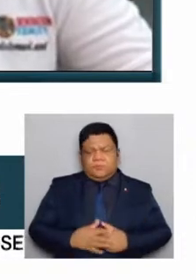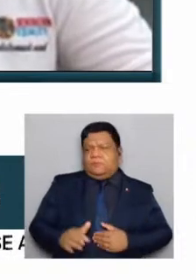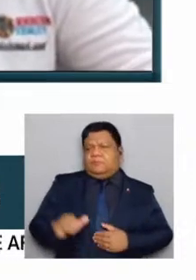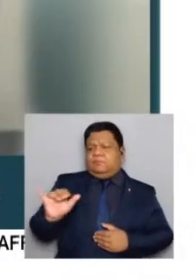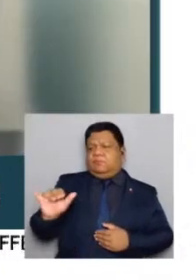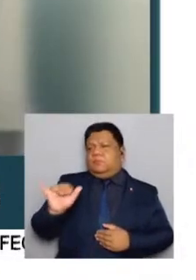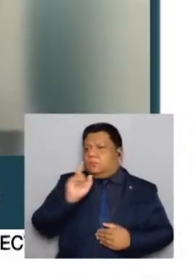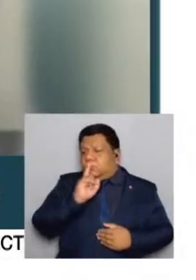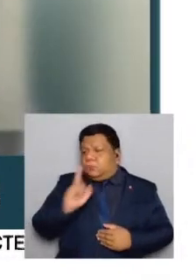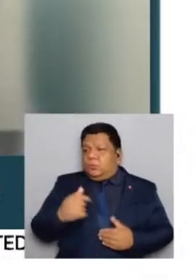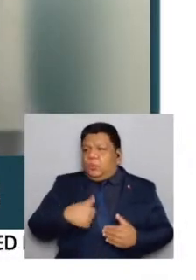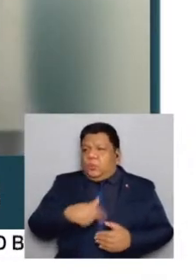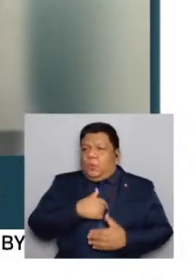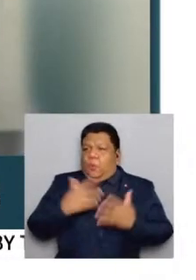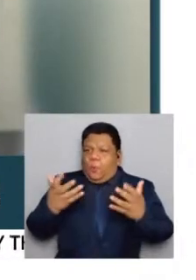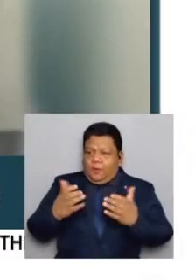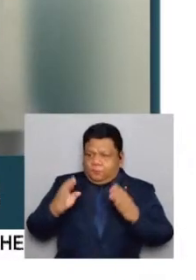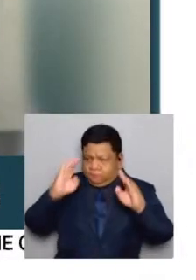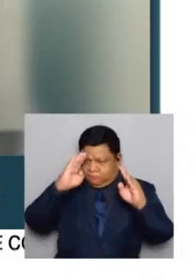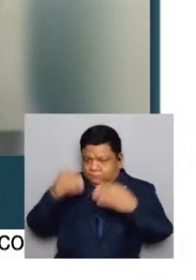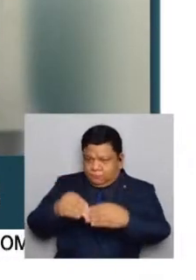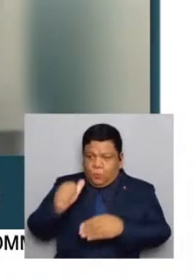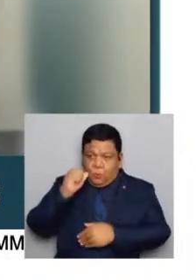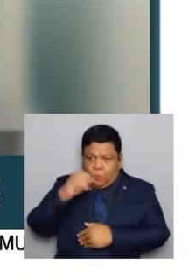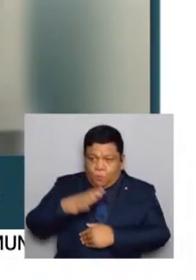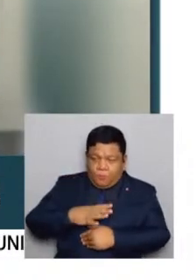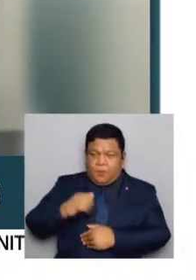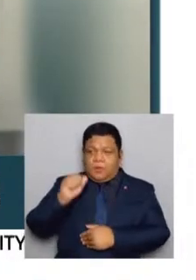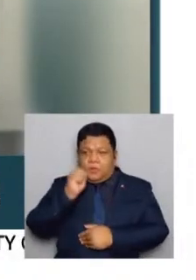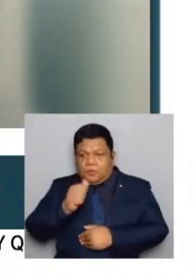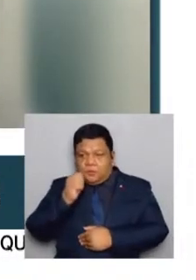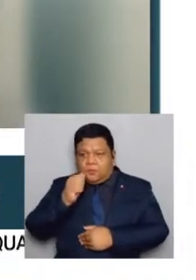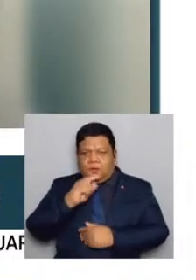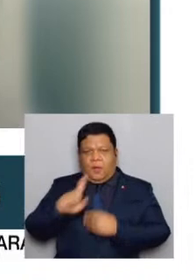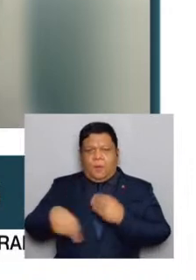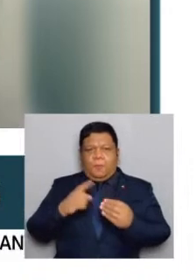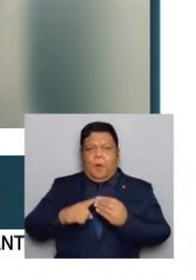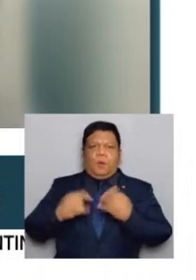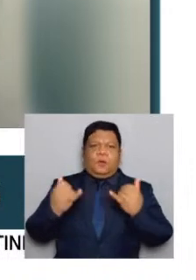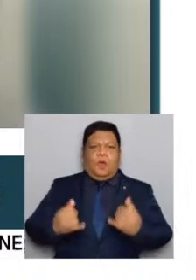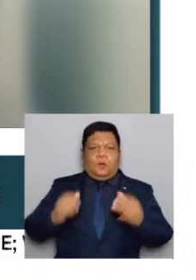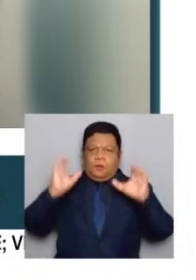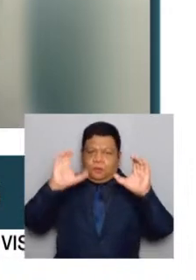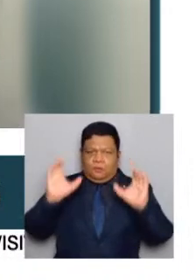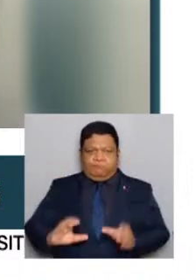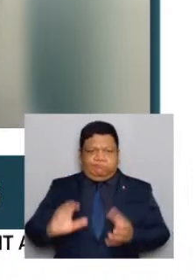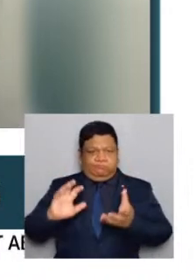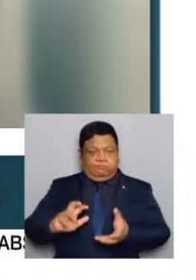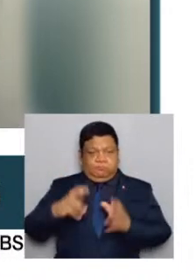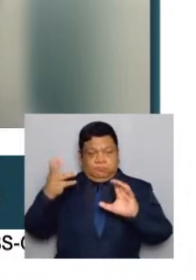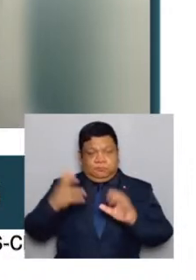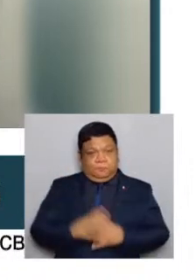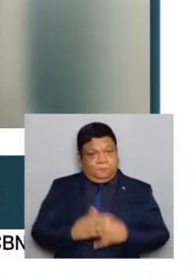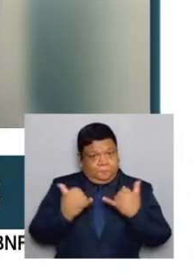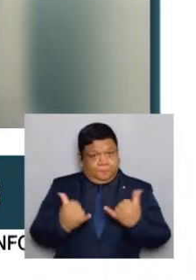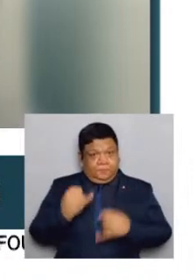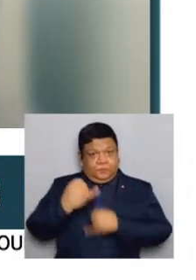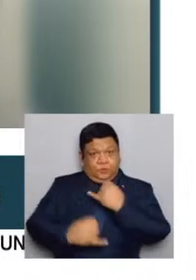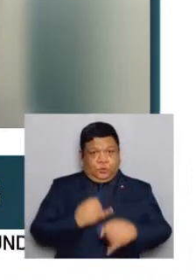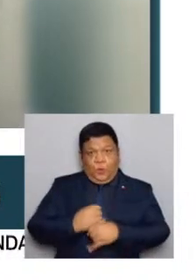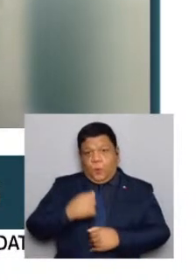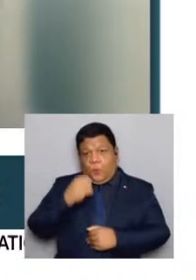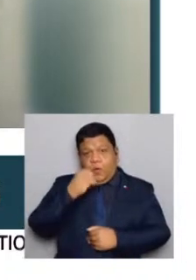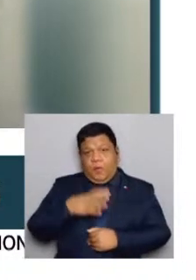we want to put women and girls at the center of climate crisis at this time. The International Women's Day, as we celebrate it, would